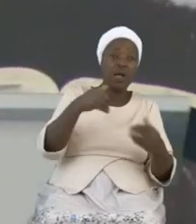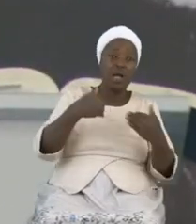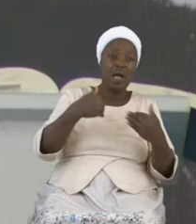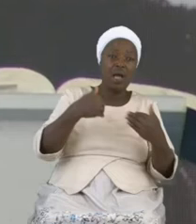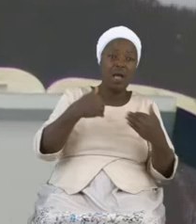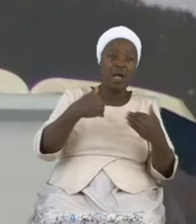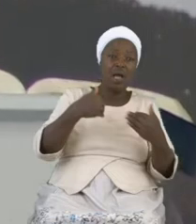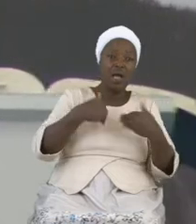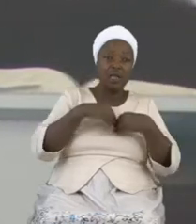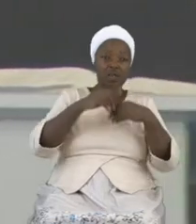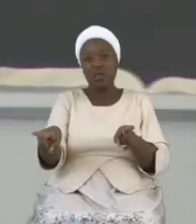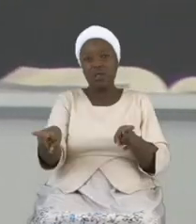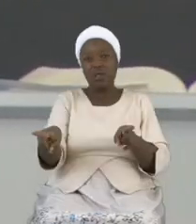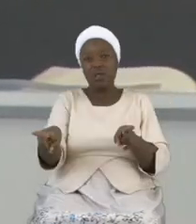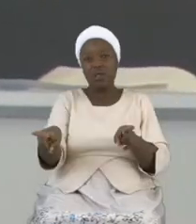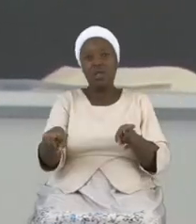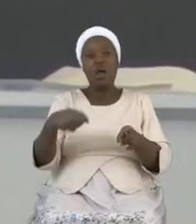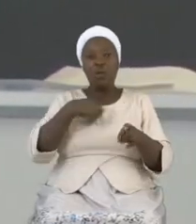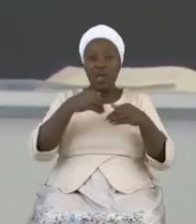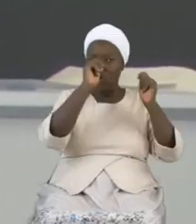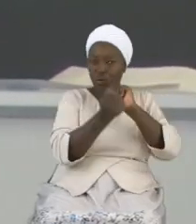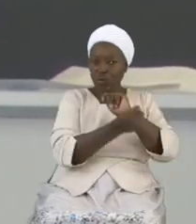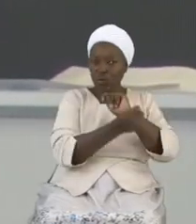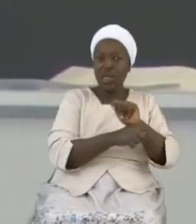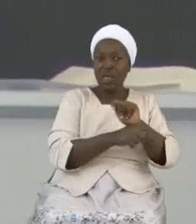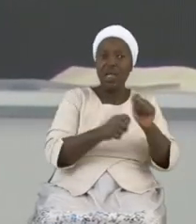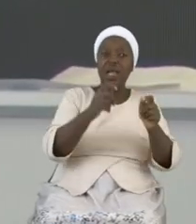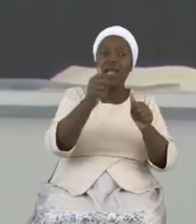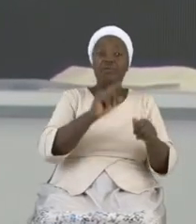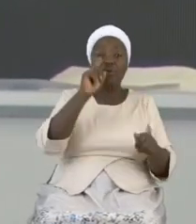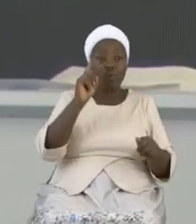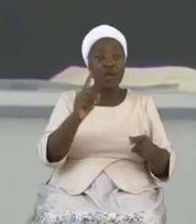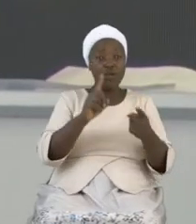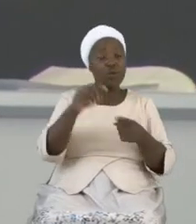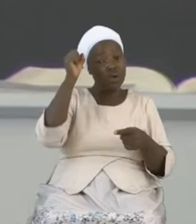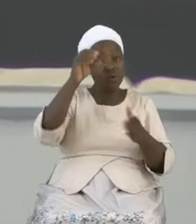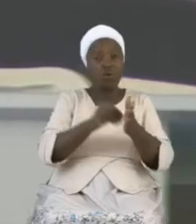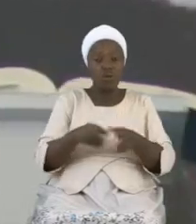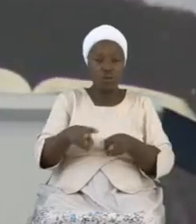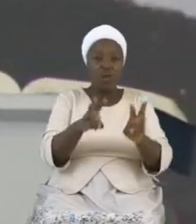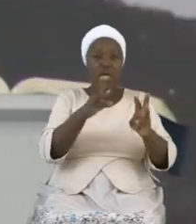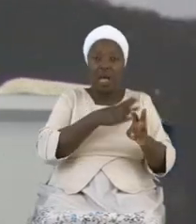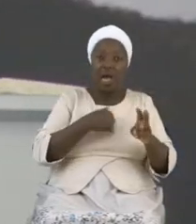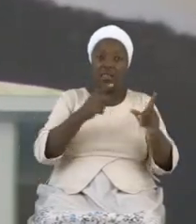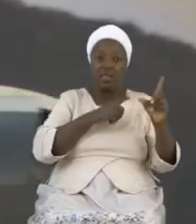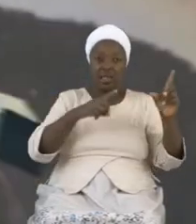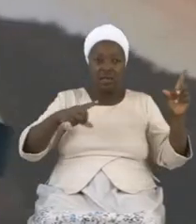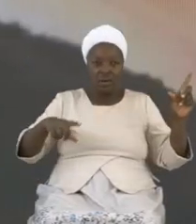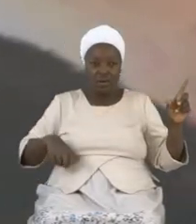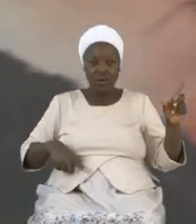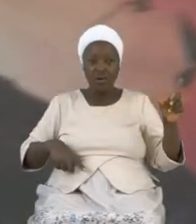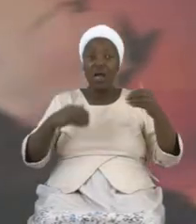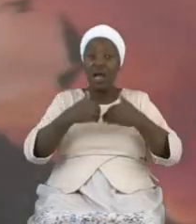have turned everyone to his own way. And the Lord has